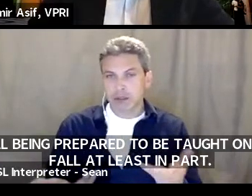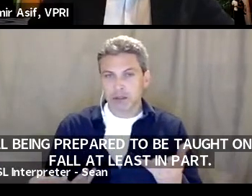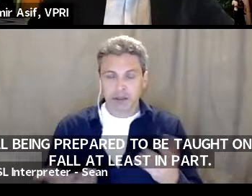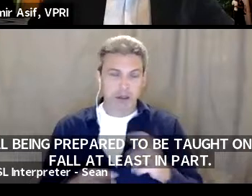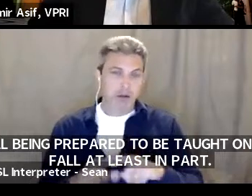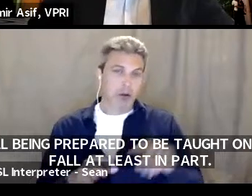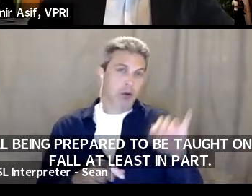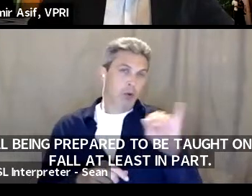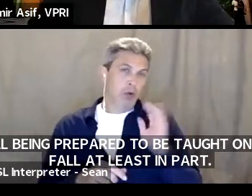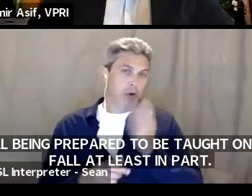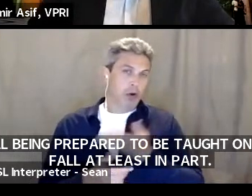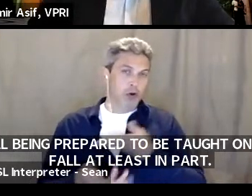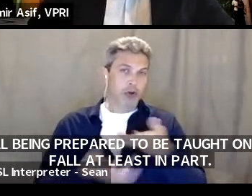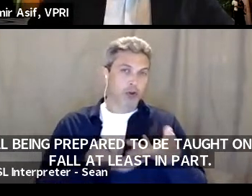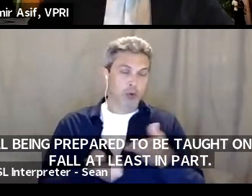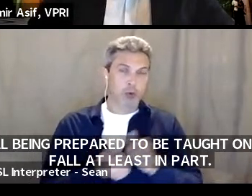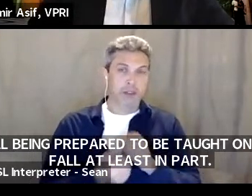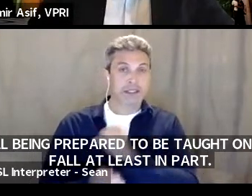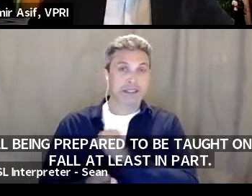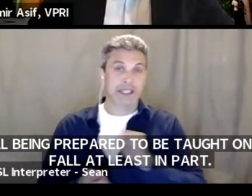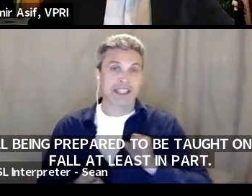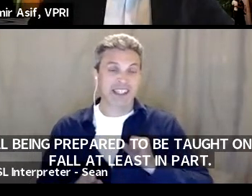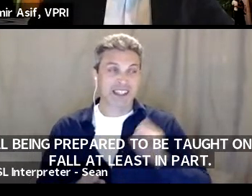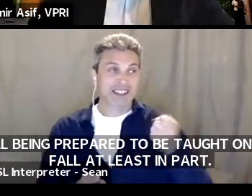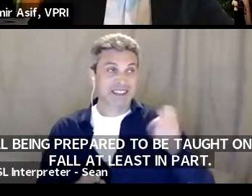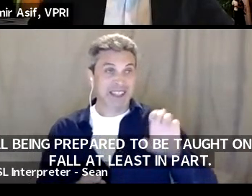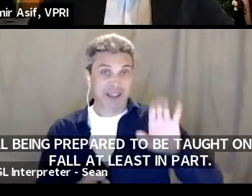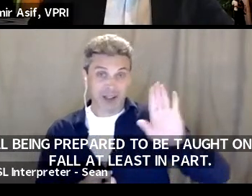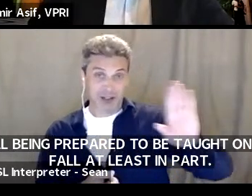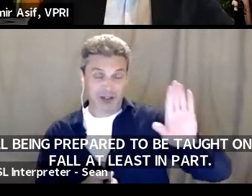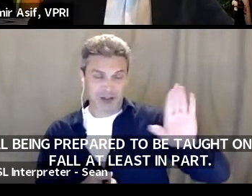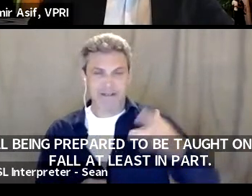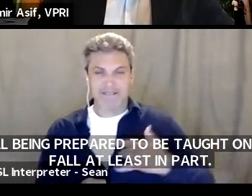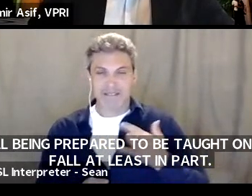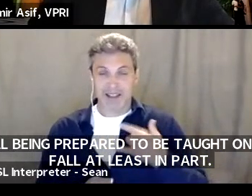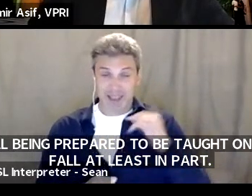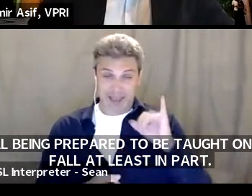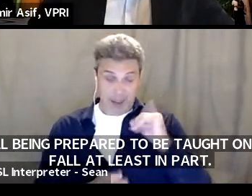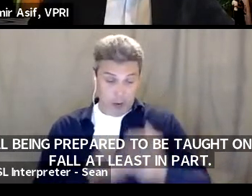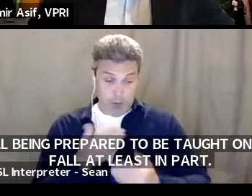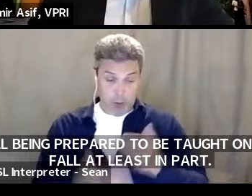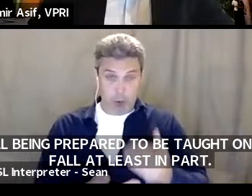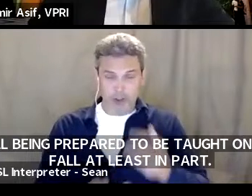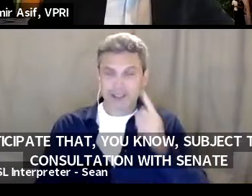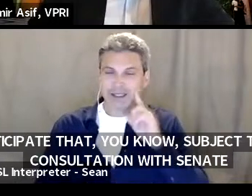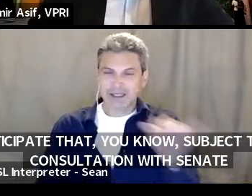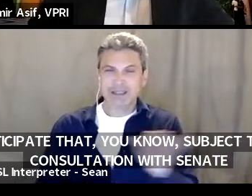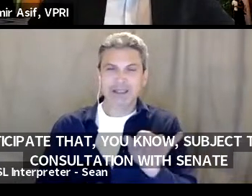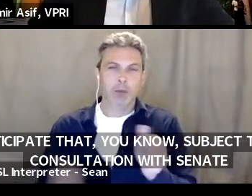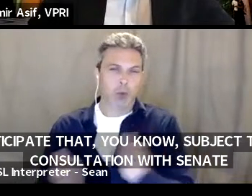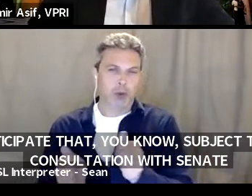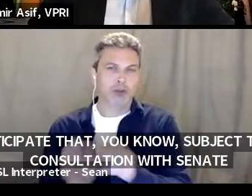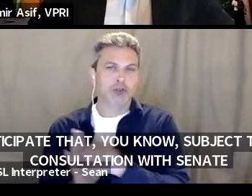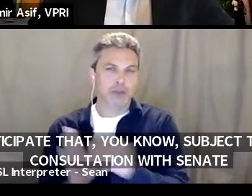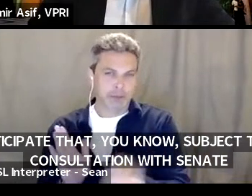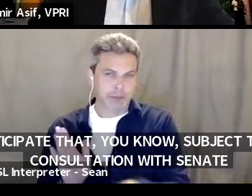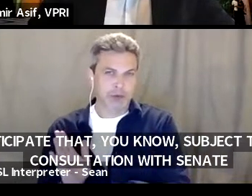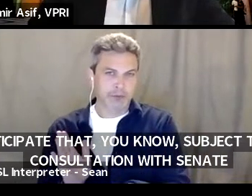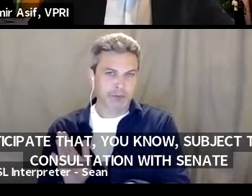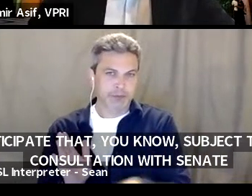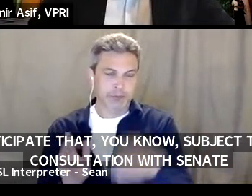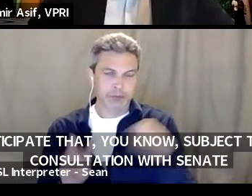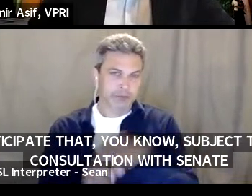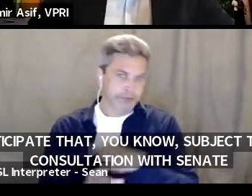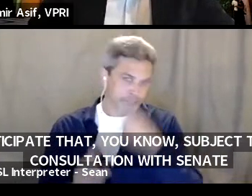ongoing consultation with Senate Executive, that a similar process would occur for the winter term, and that we would want to get that rolling, in the